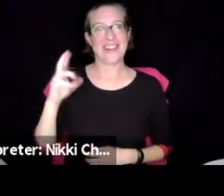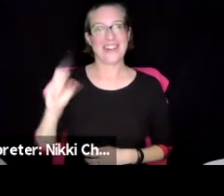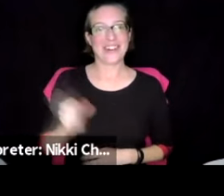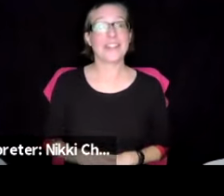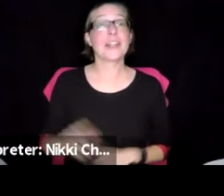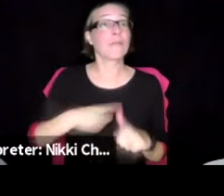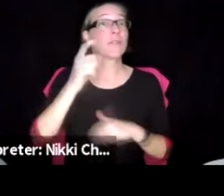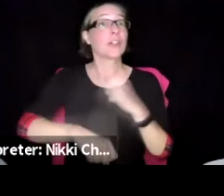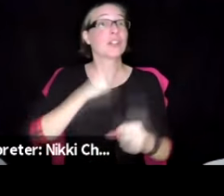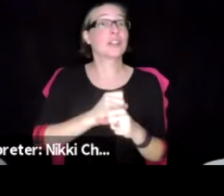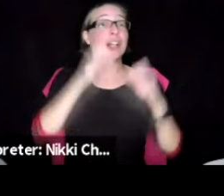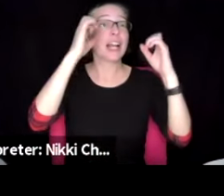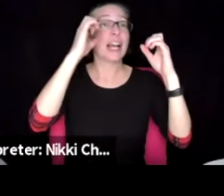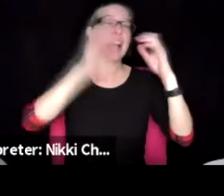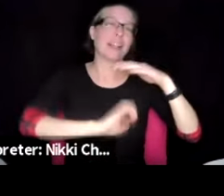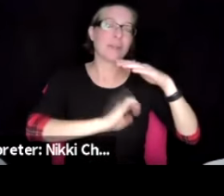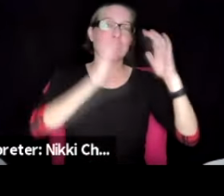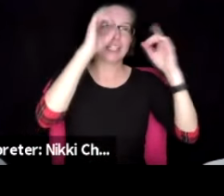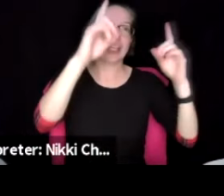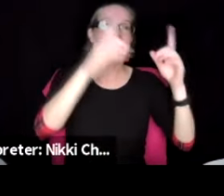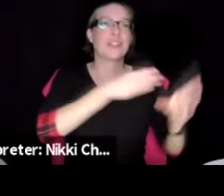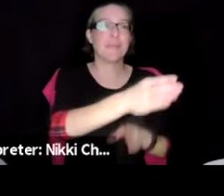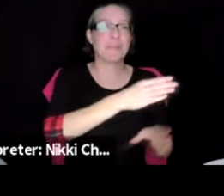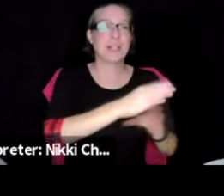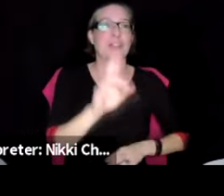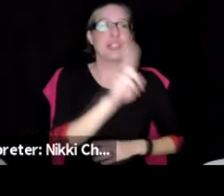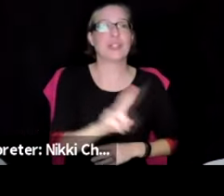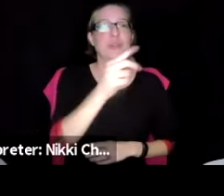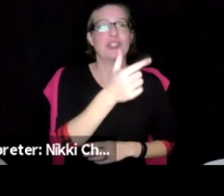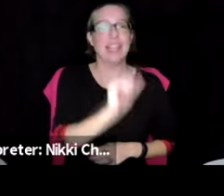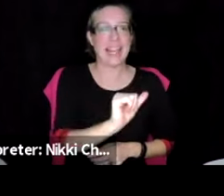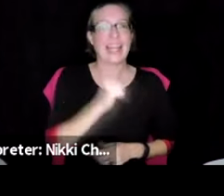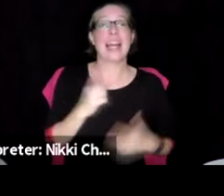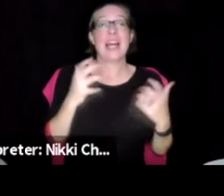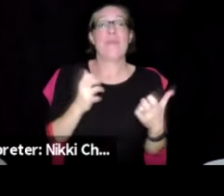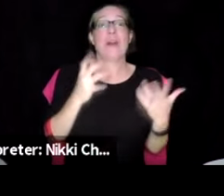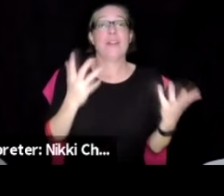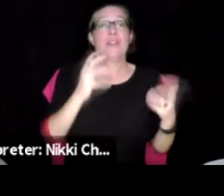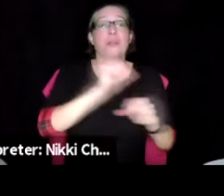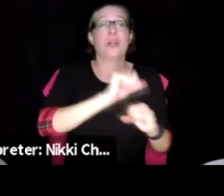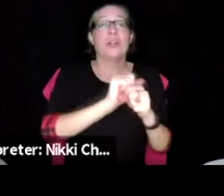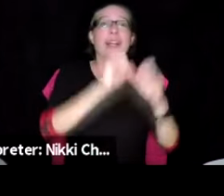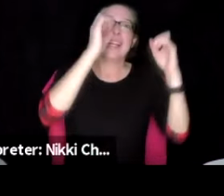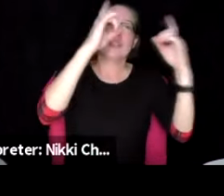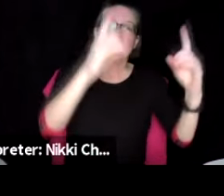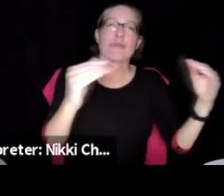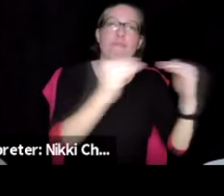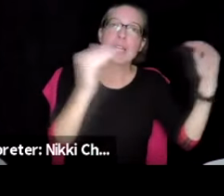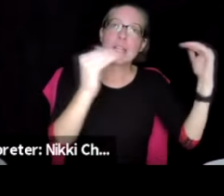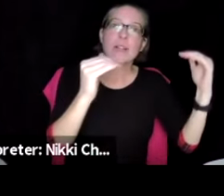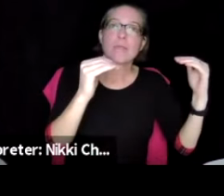major at UGA, and I hope to work towards education equality no matter race or income.